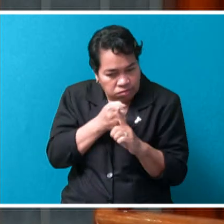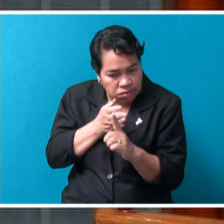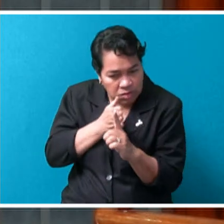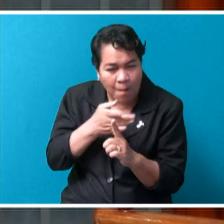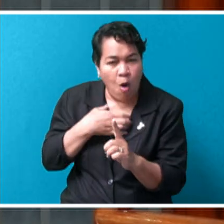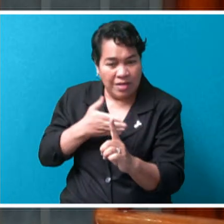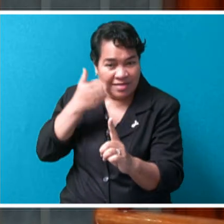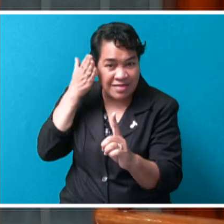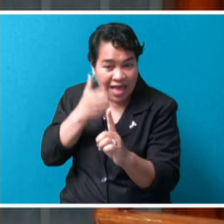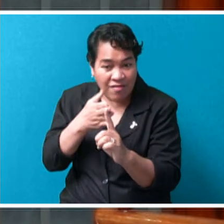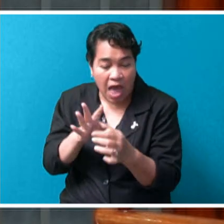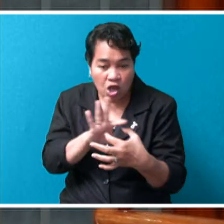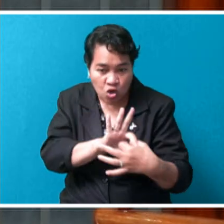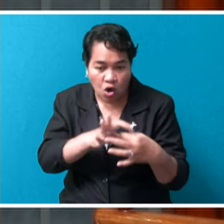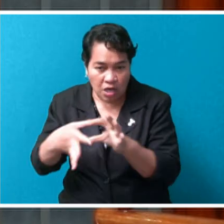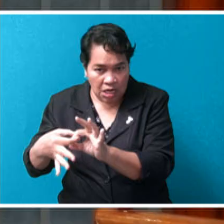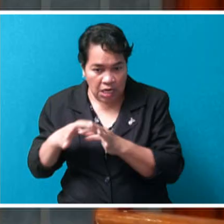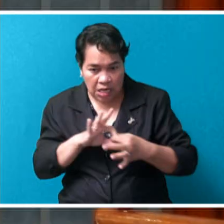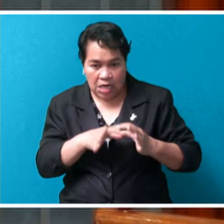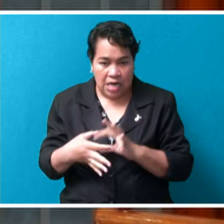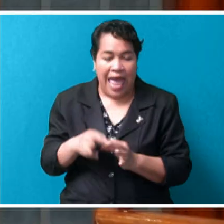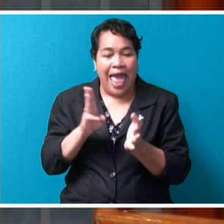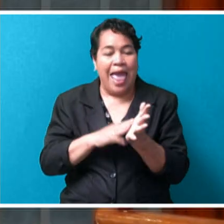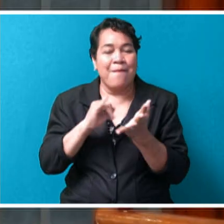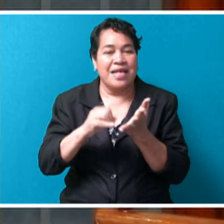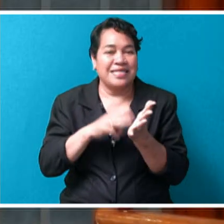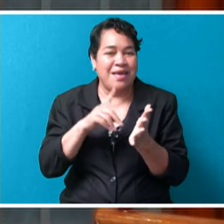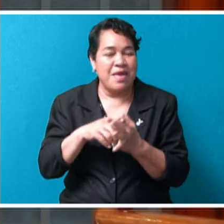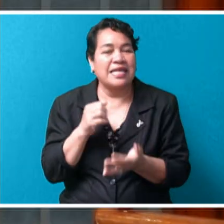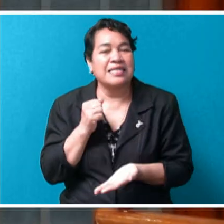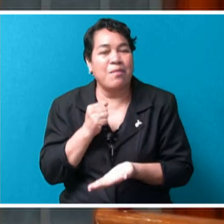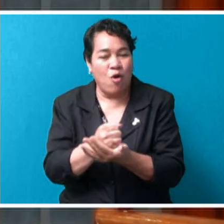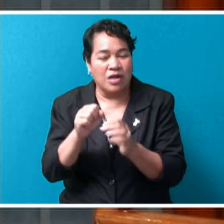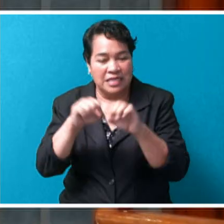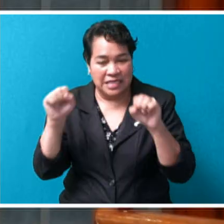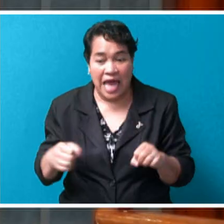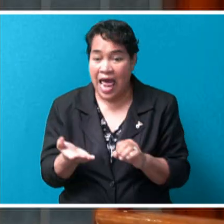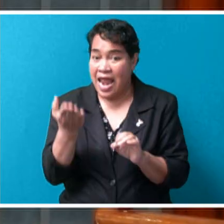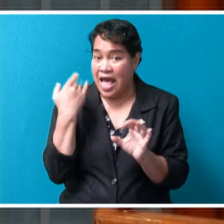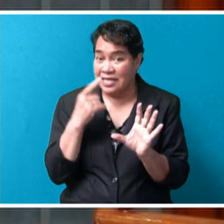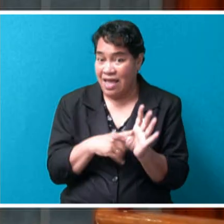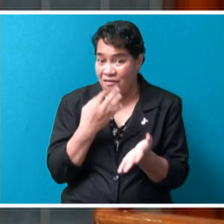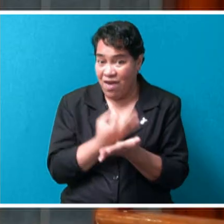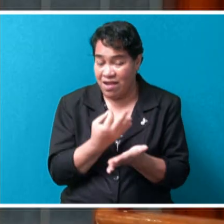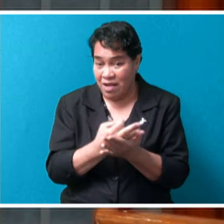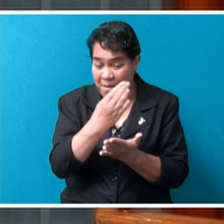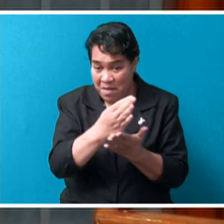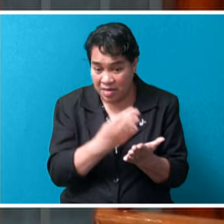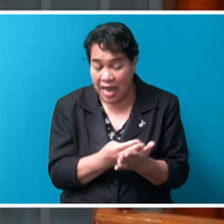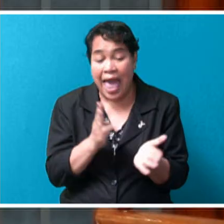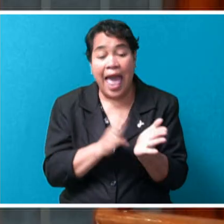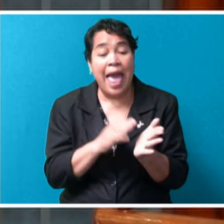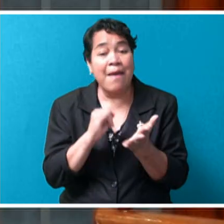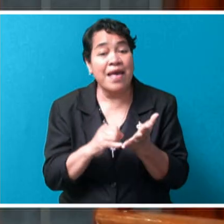and coordinated MSME support system. In the last financial year, Honorable Speaker, the MSME